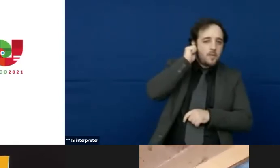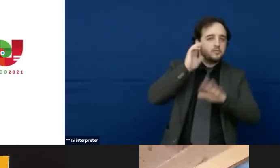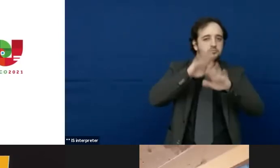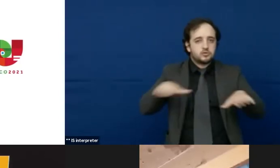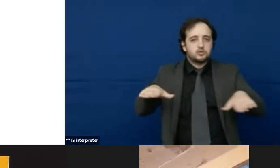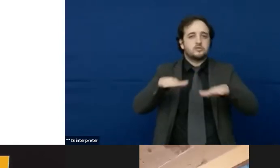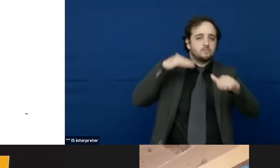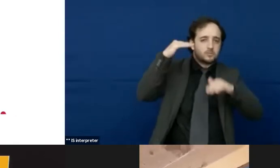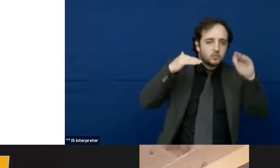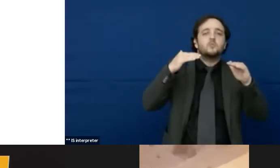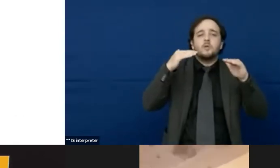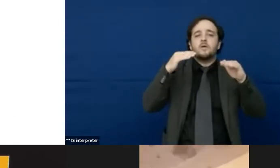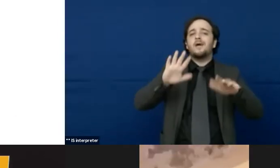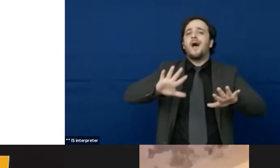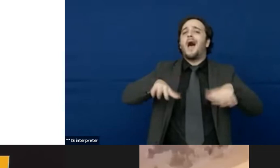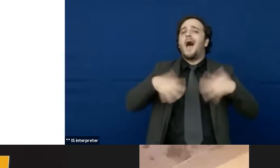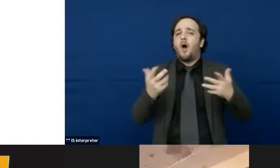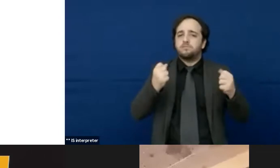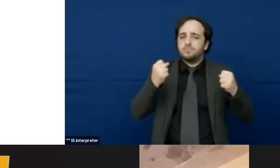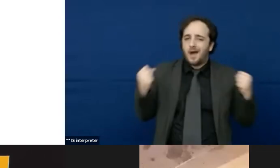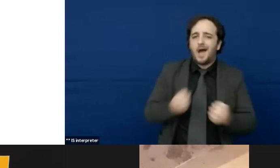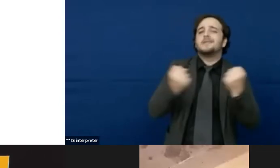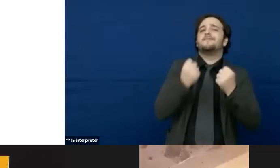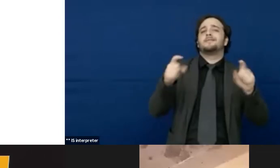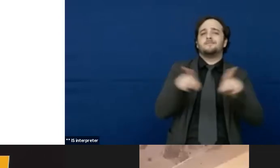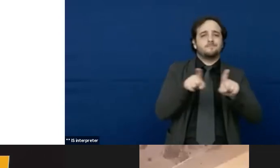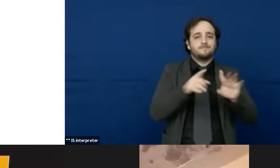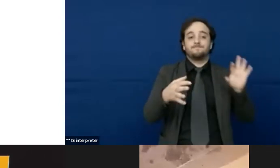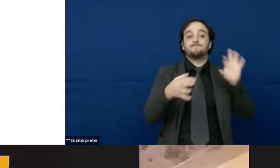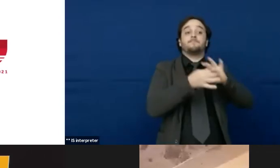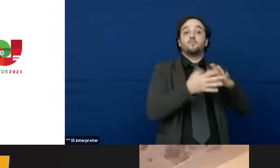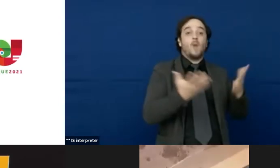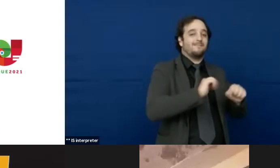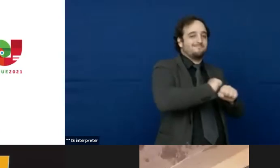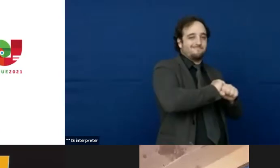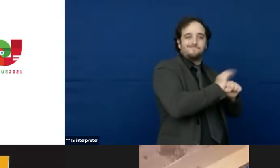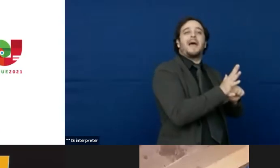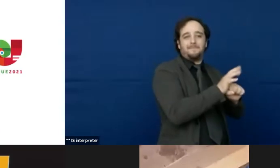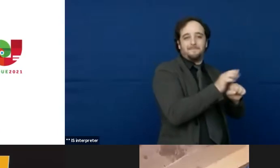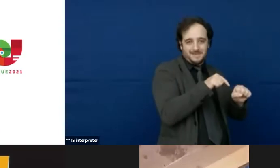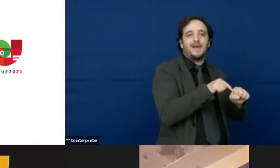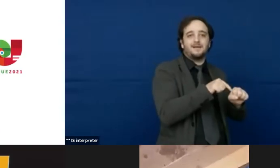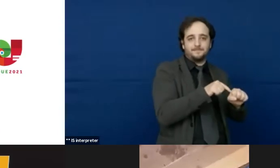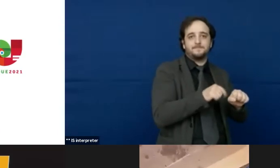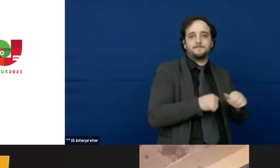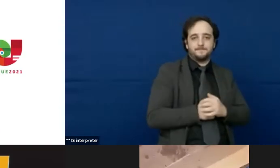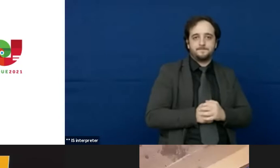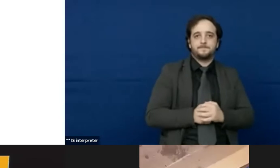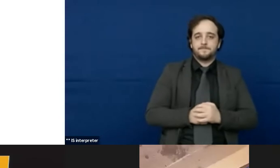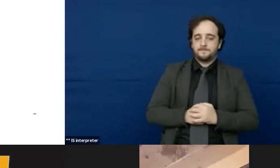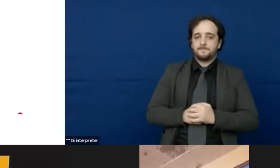Empowering and protecting and expanding women's access to and control of safe space. And in responding to the